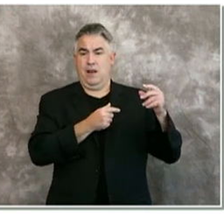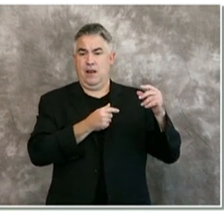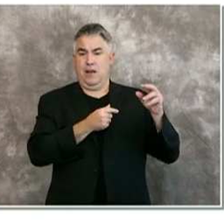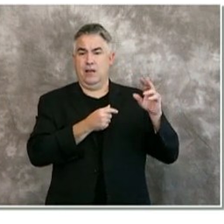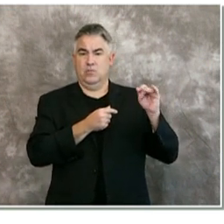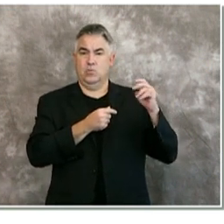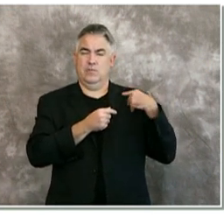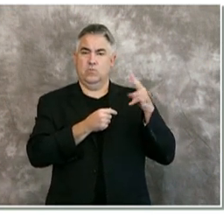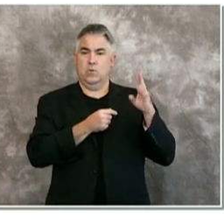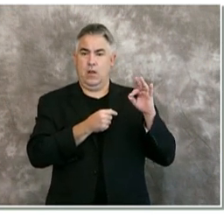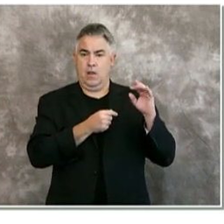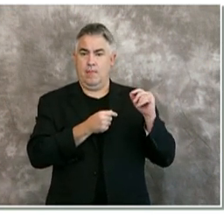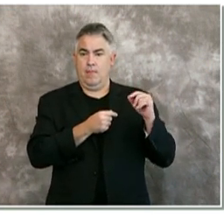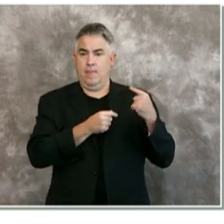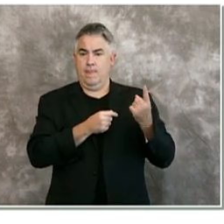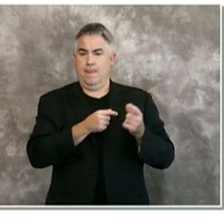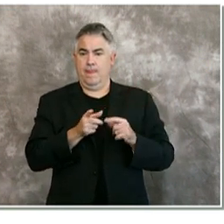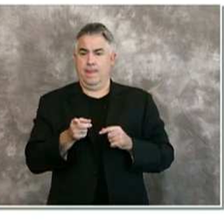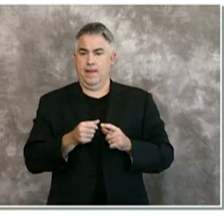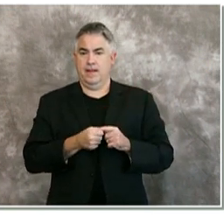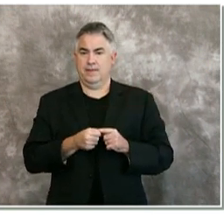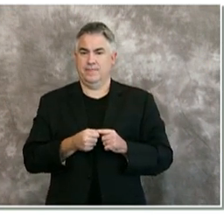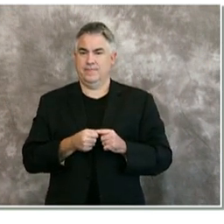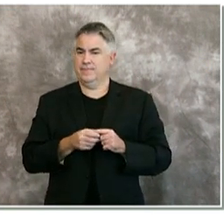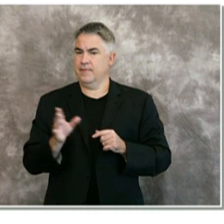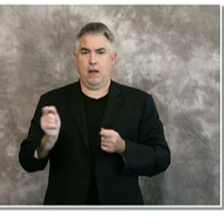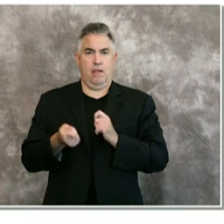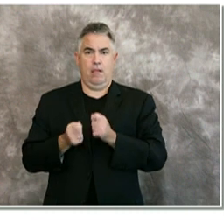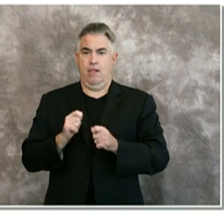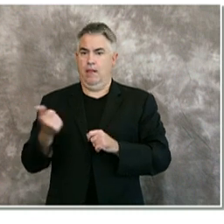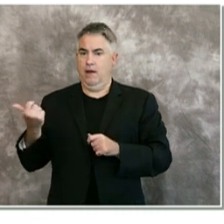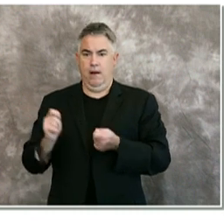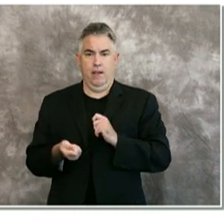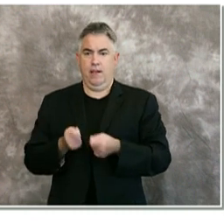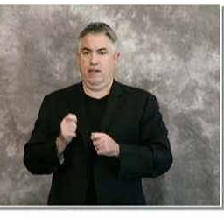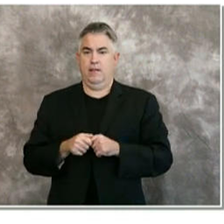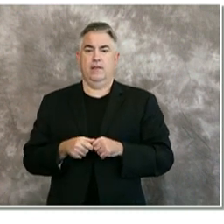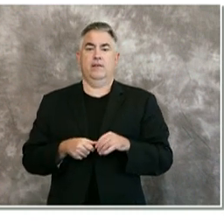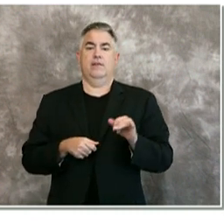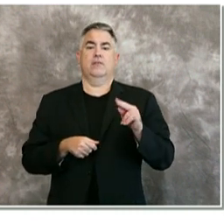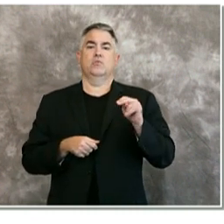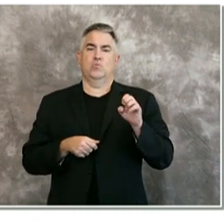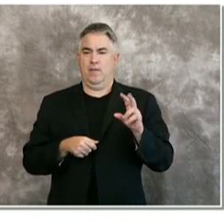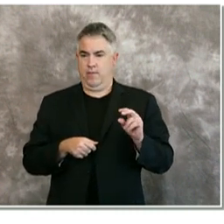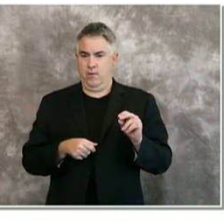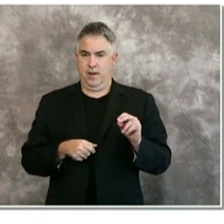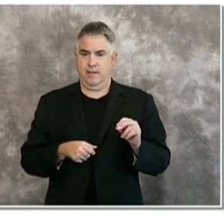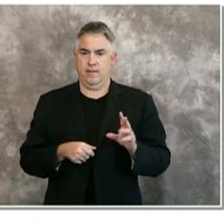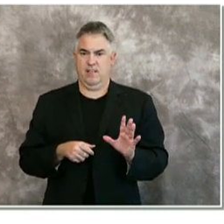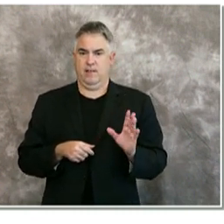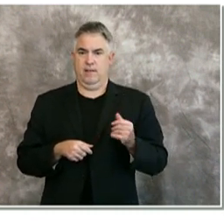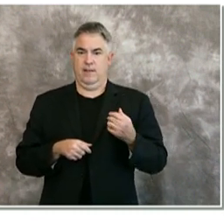29th. We don't, actually June 20 or June 30th, where we were at